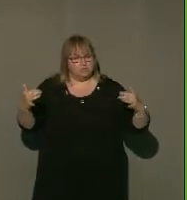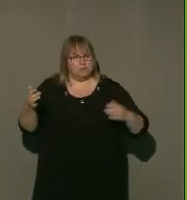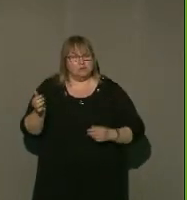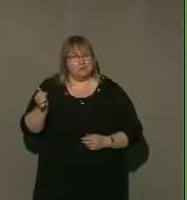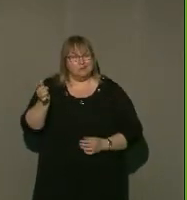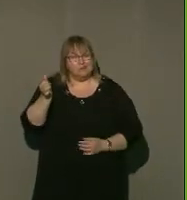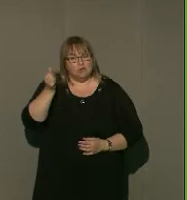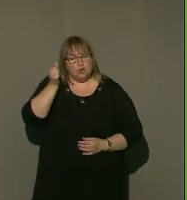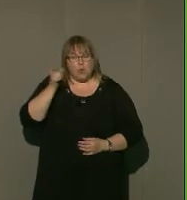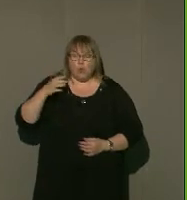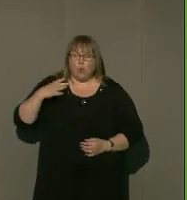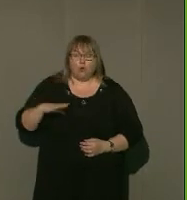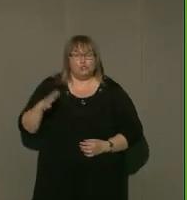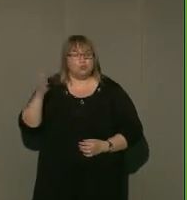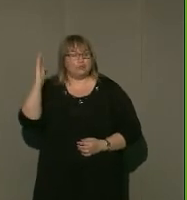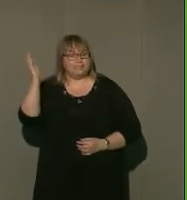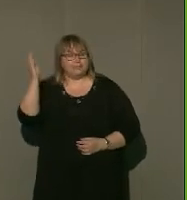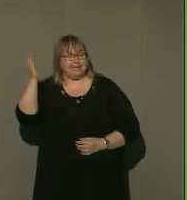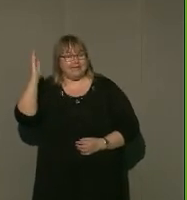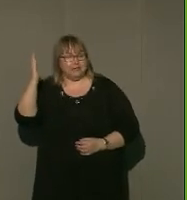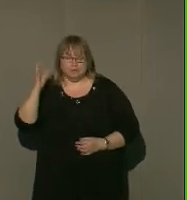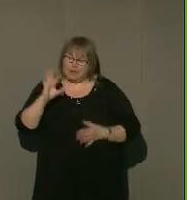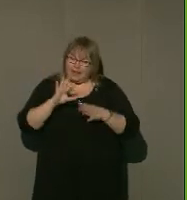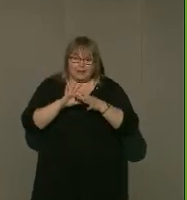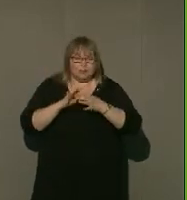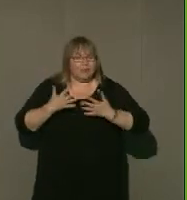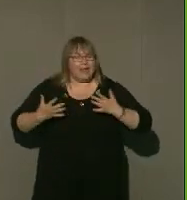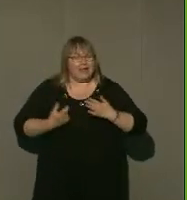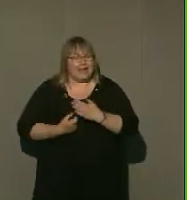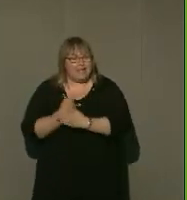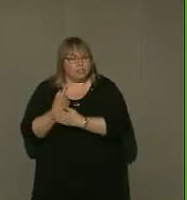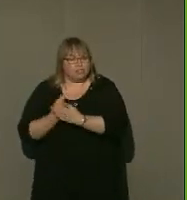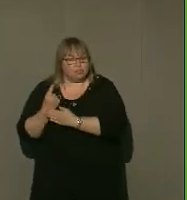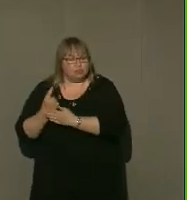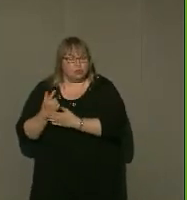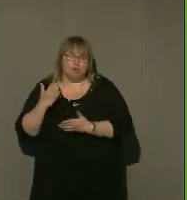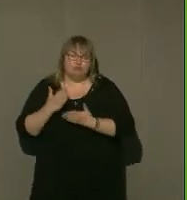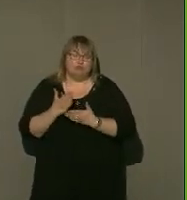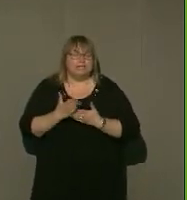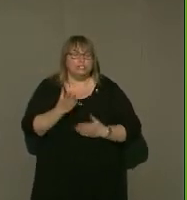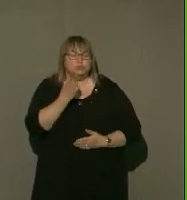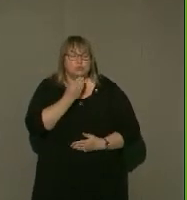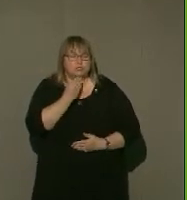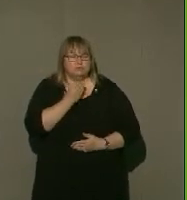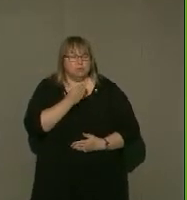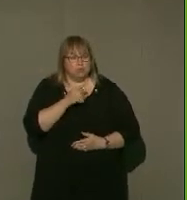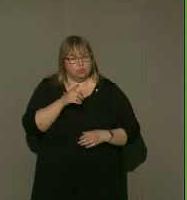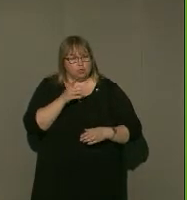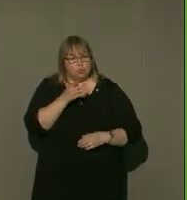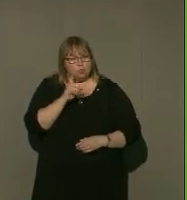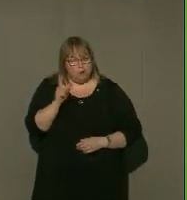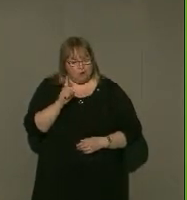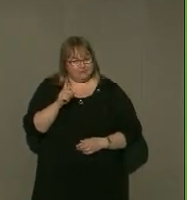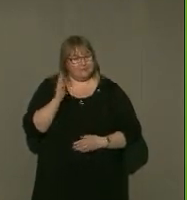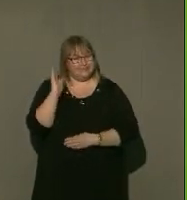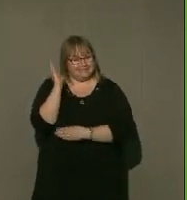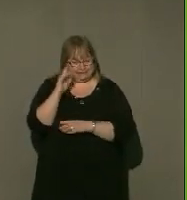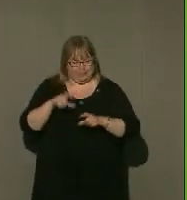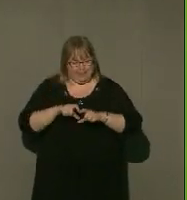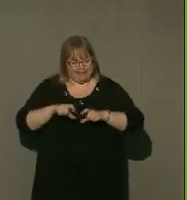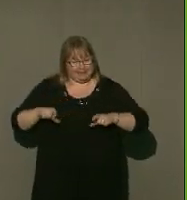you're going to want to speak on an issue, it is extremely helpful if you can fill in a speaker slip, but also please fill